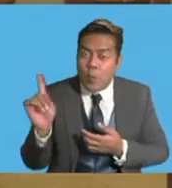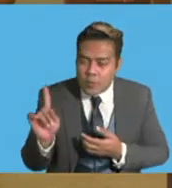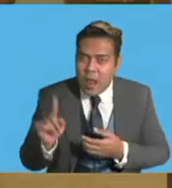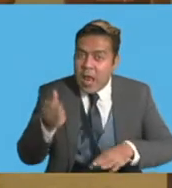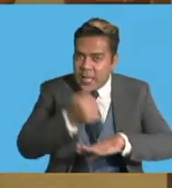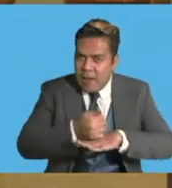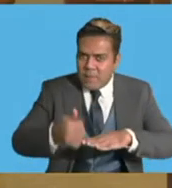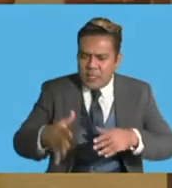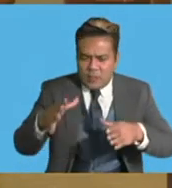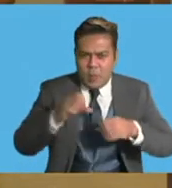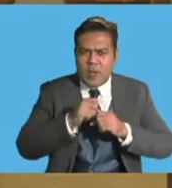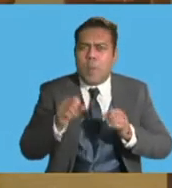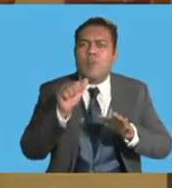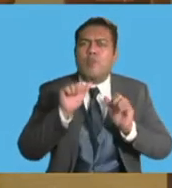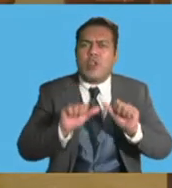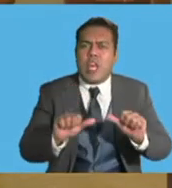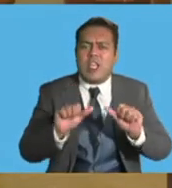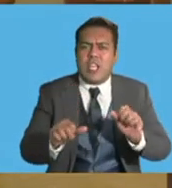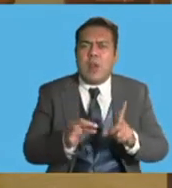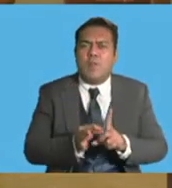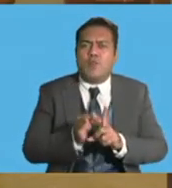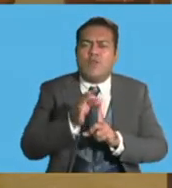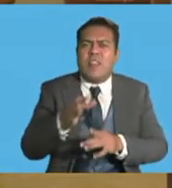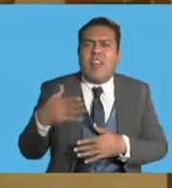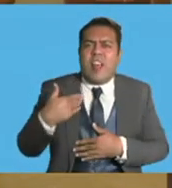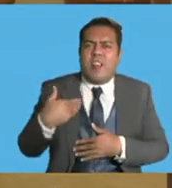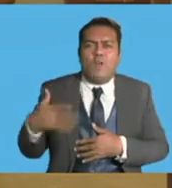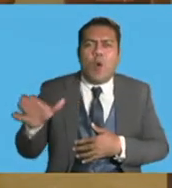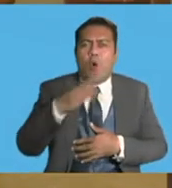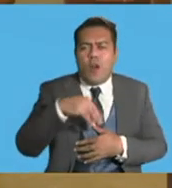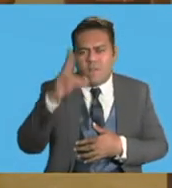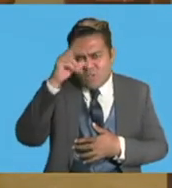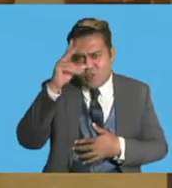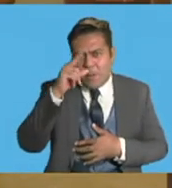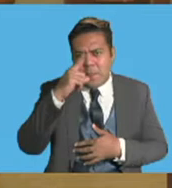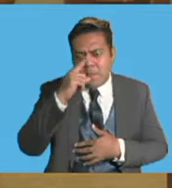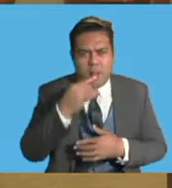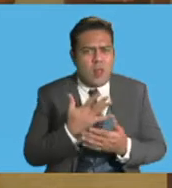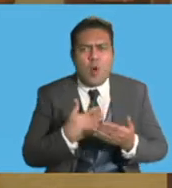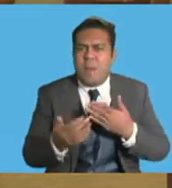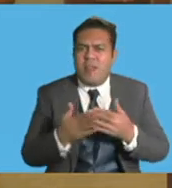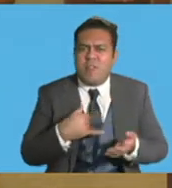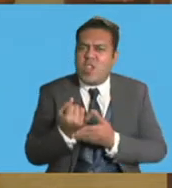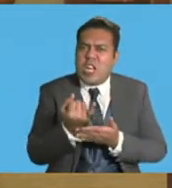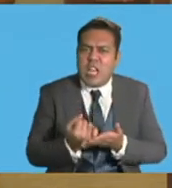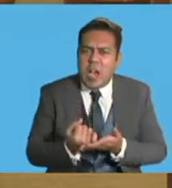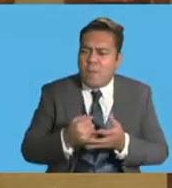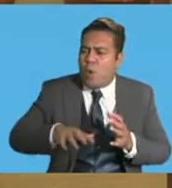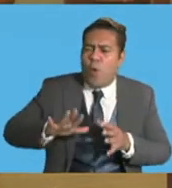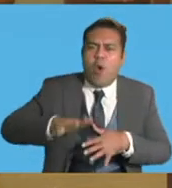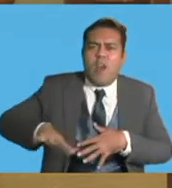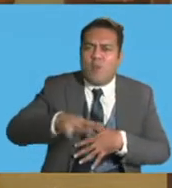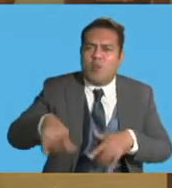"Government is committed to protecting and improving the health of all Fijians, regardless of income or geographical